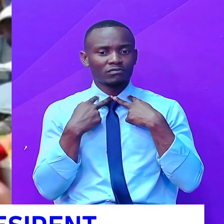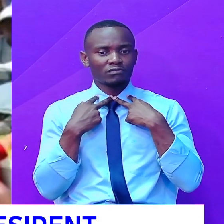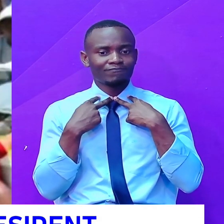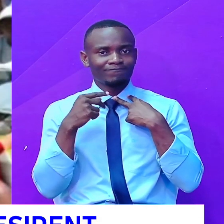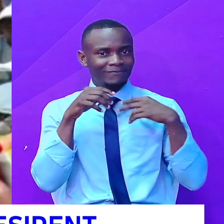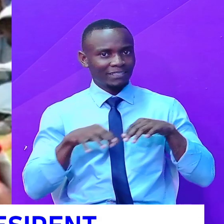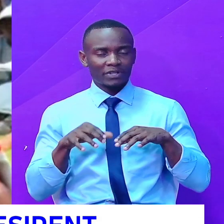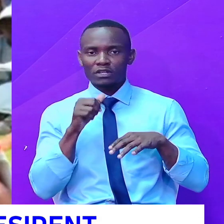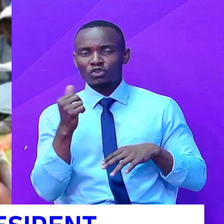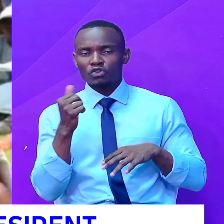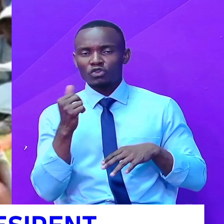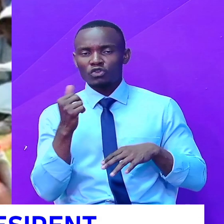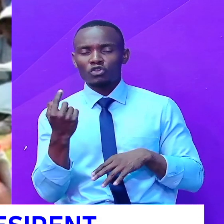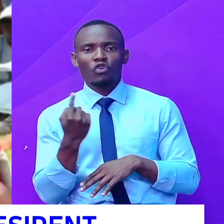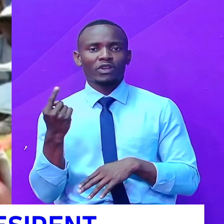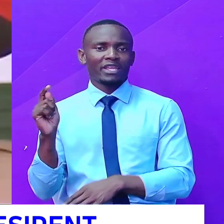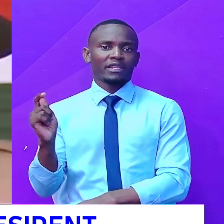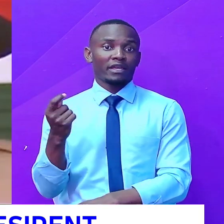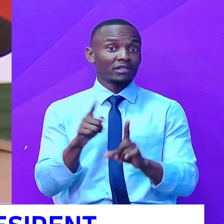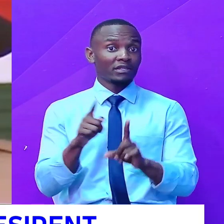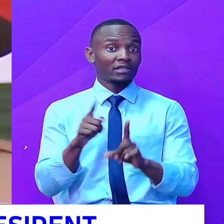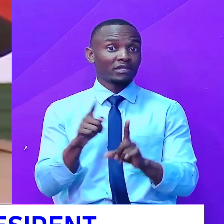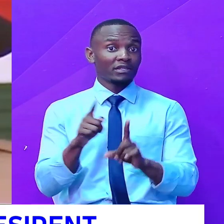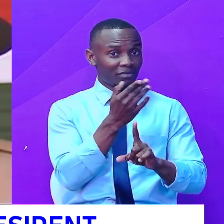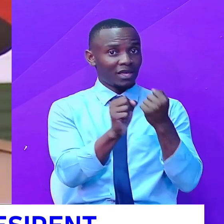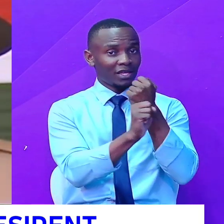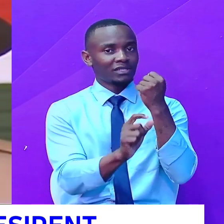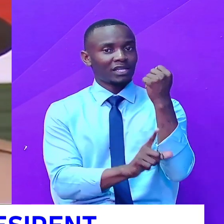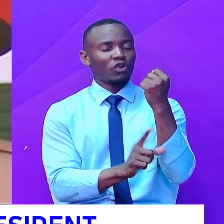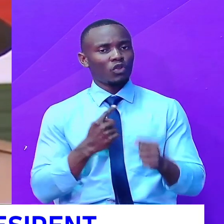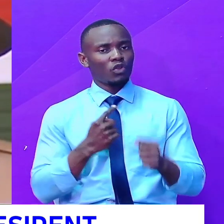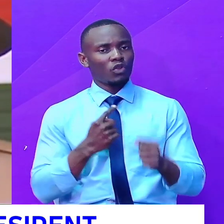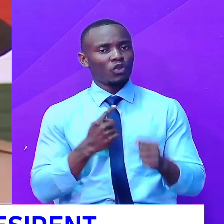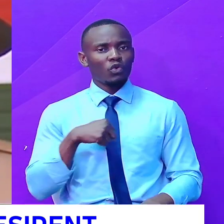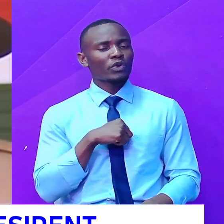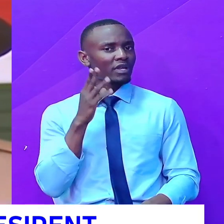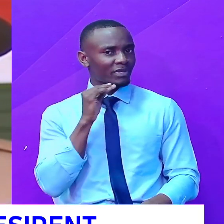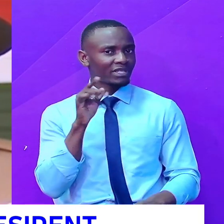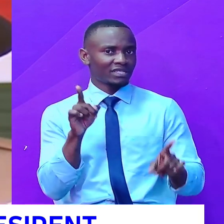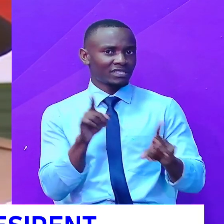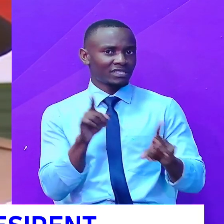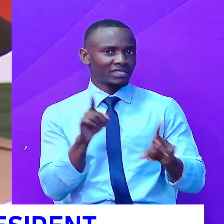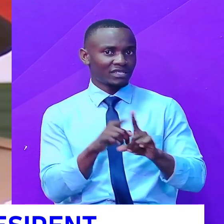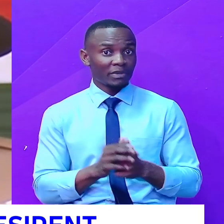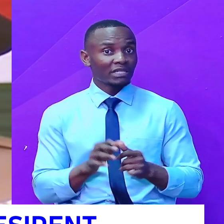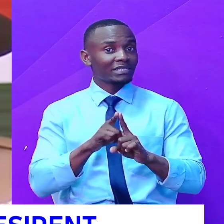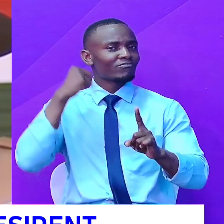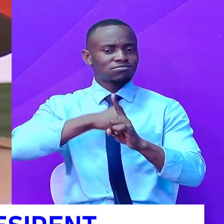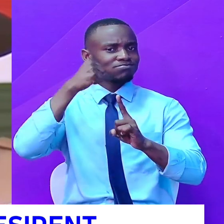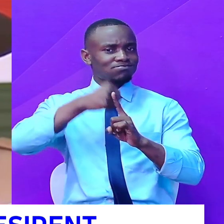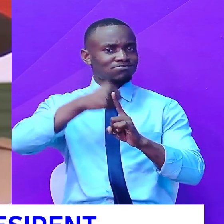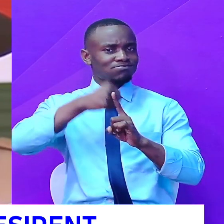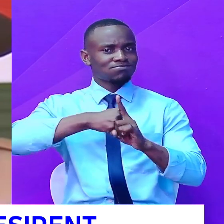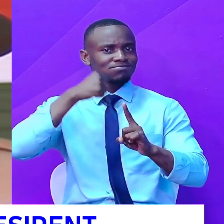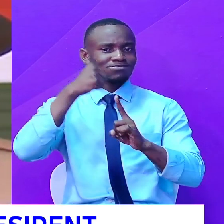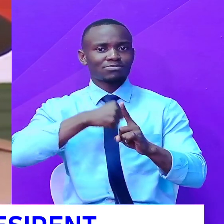We suffered the same in Senegal, where anti-colonial national resistance movements blossomed